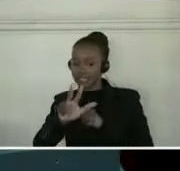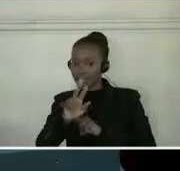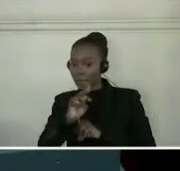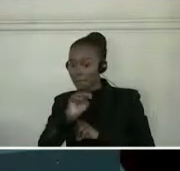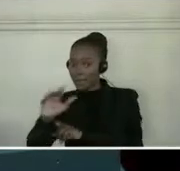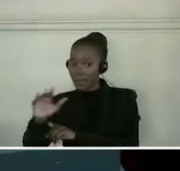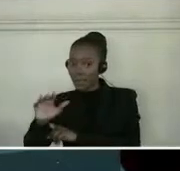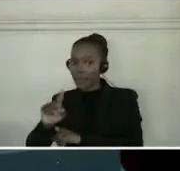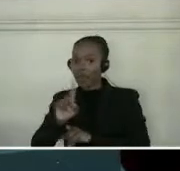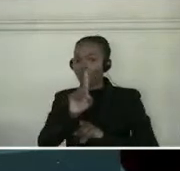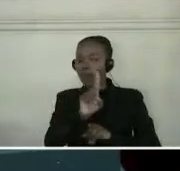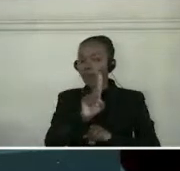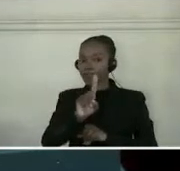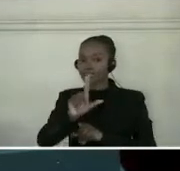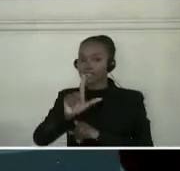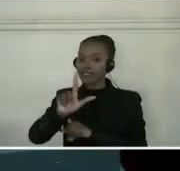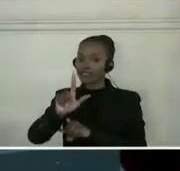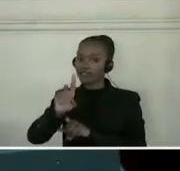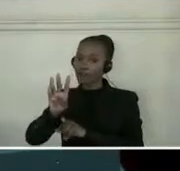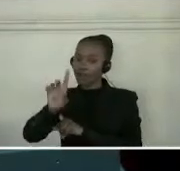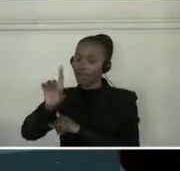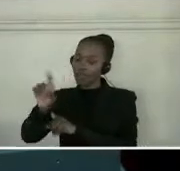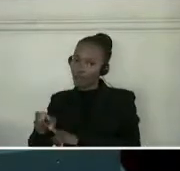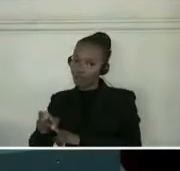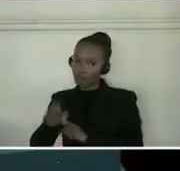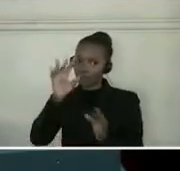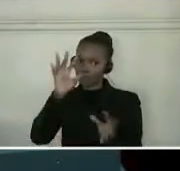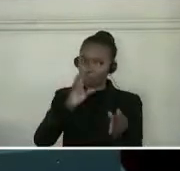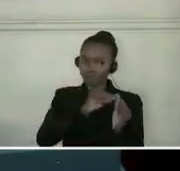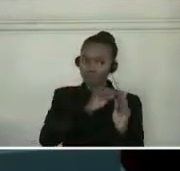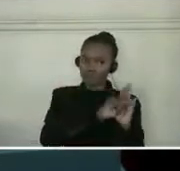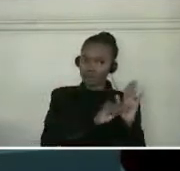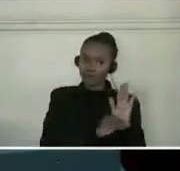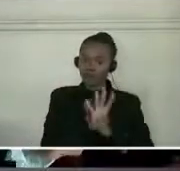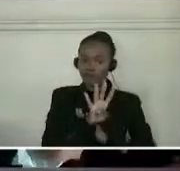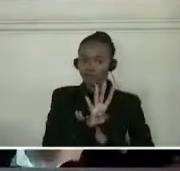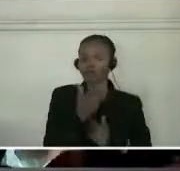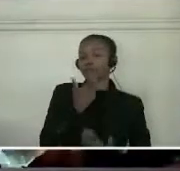174 thousand thank you very much honorable chairperson